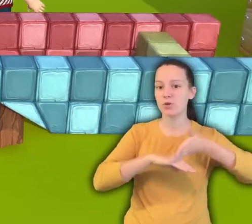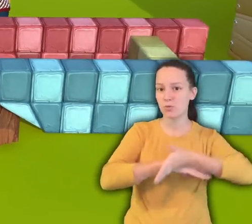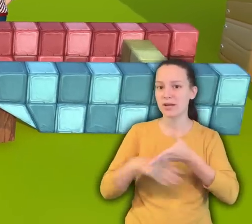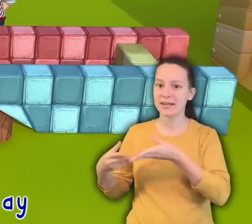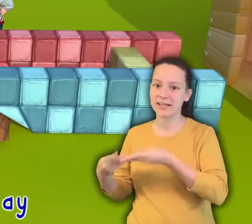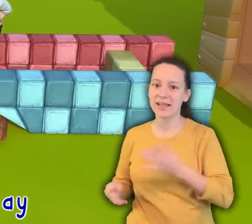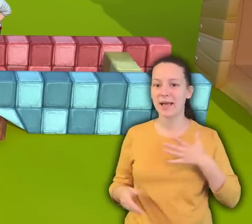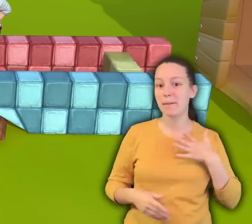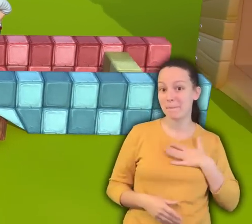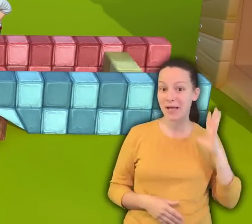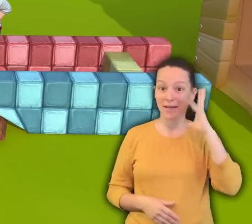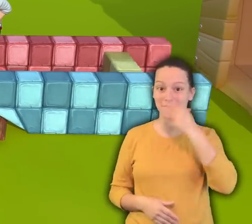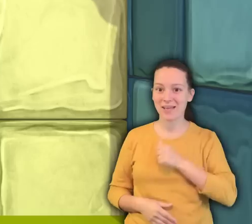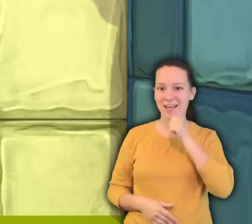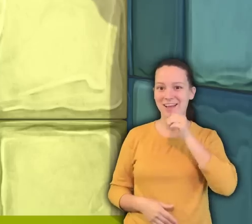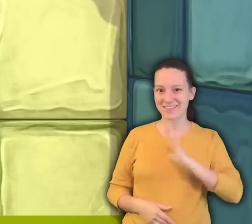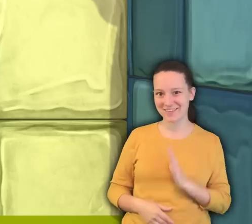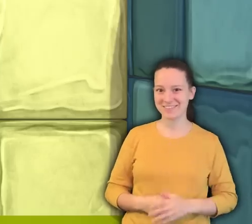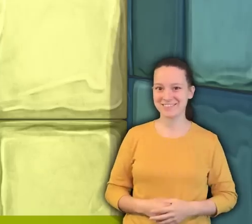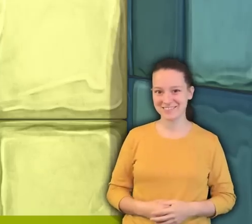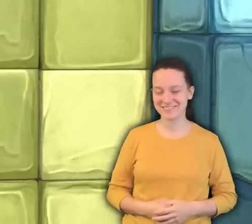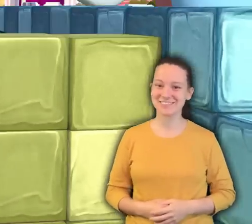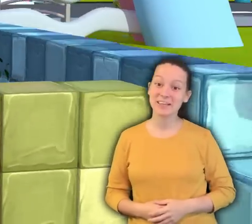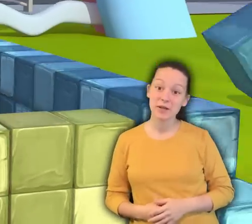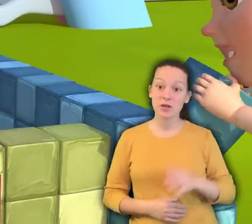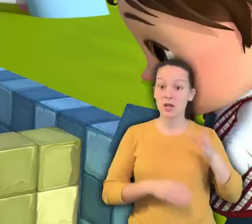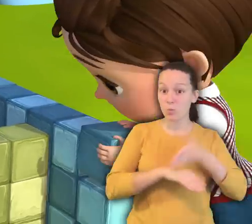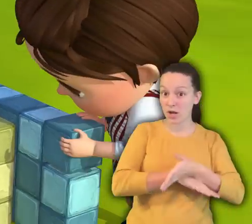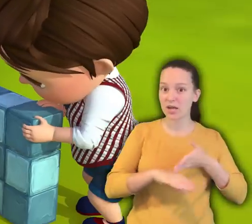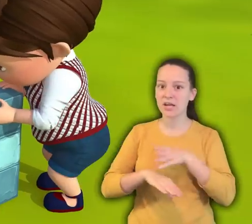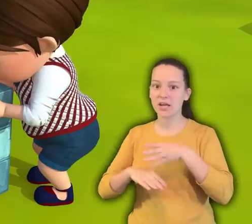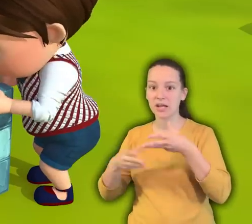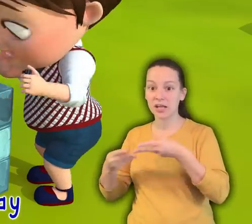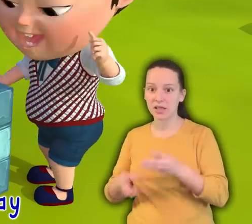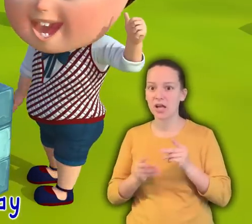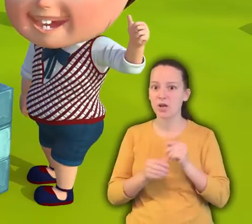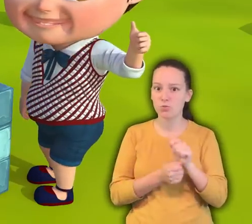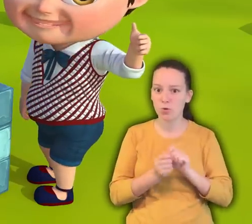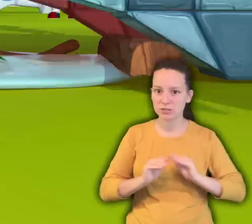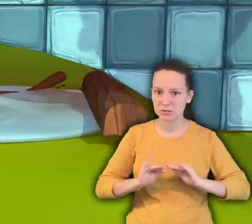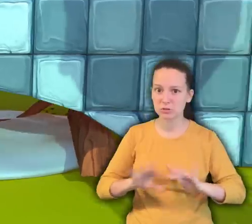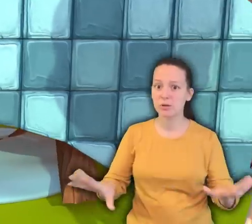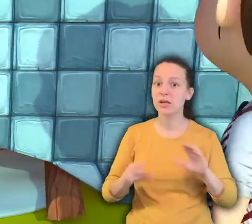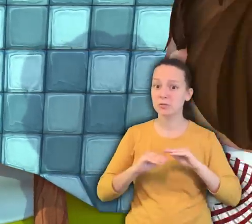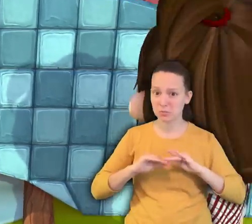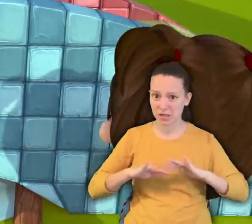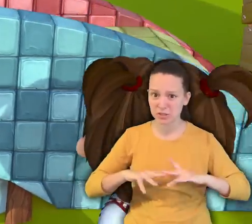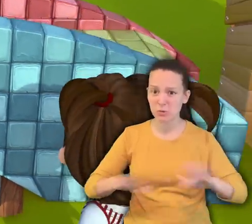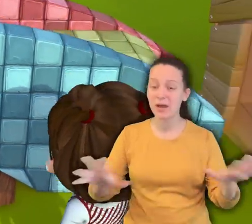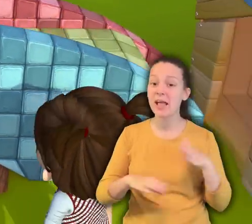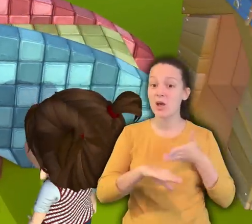it up with wooden clay My Fair Lady wooden clay will wash away wash away